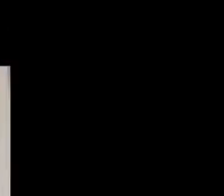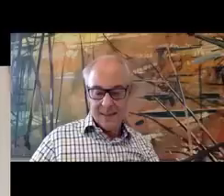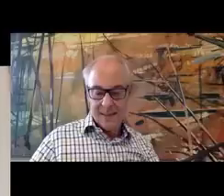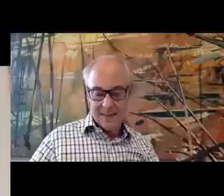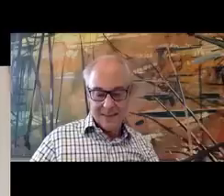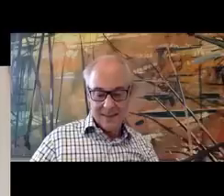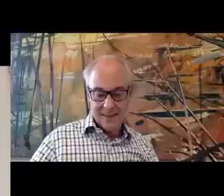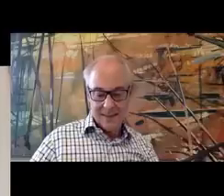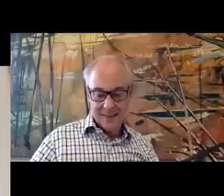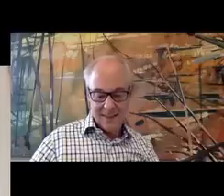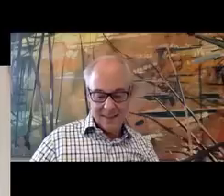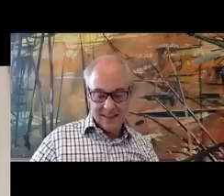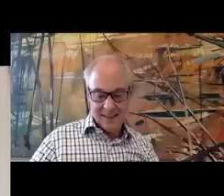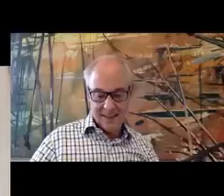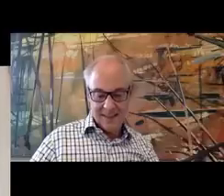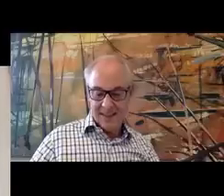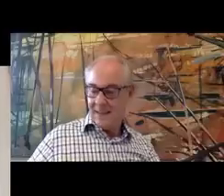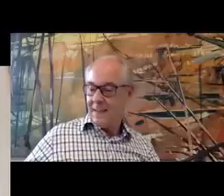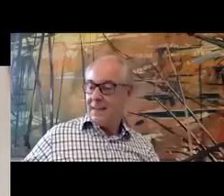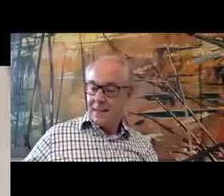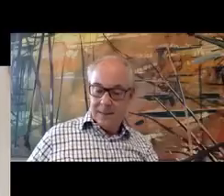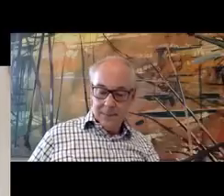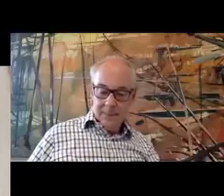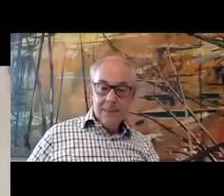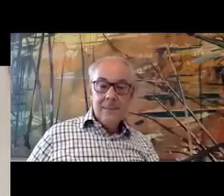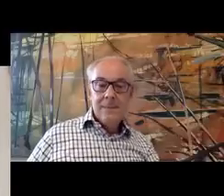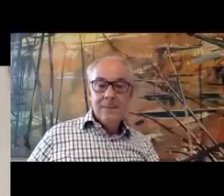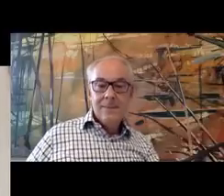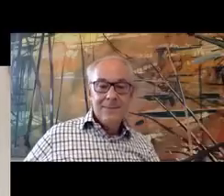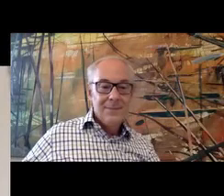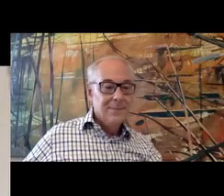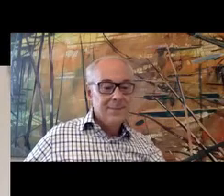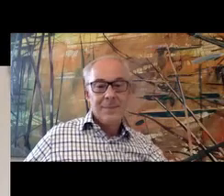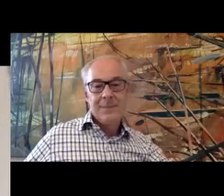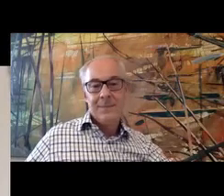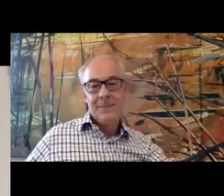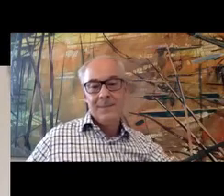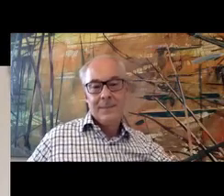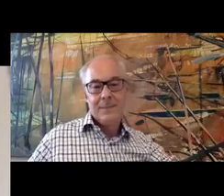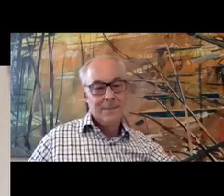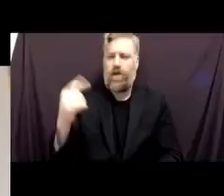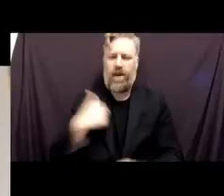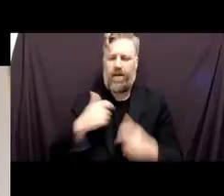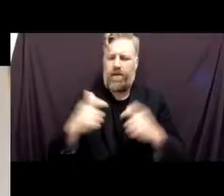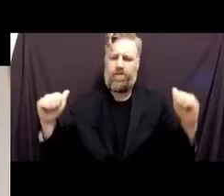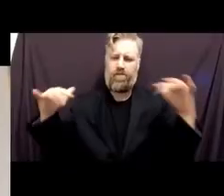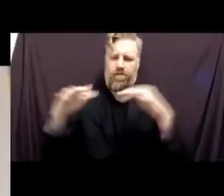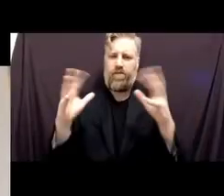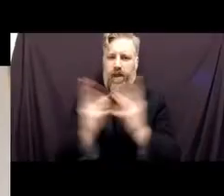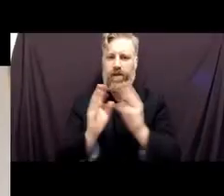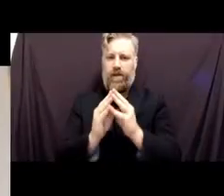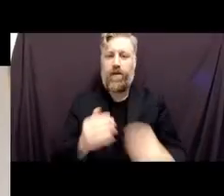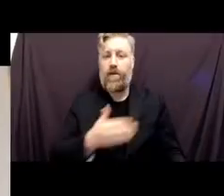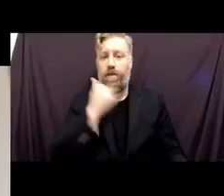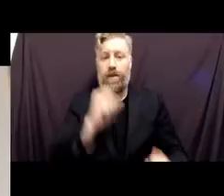annual conference at the United Nations headquarters in Vienna, Austria, and it highlights the best practices, programs, and services for people